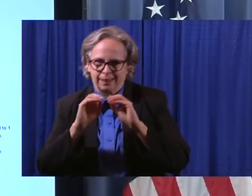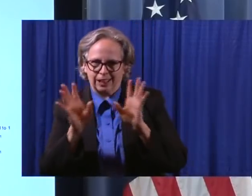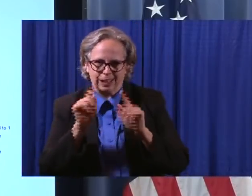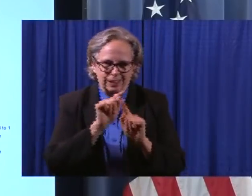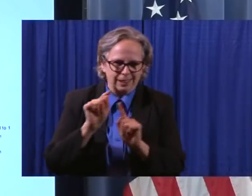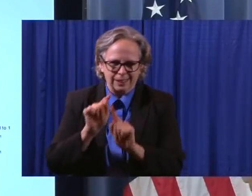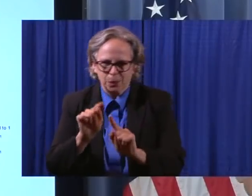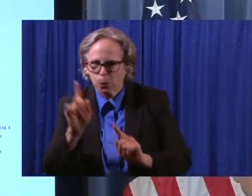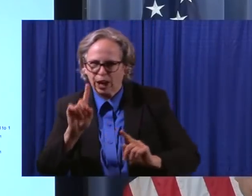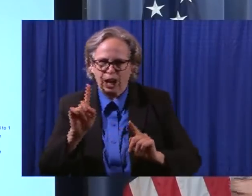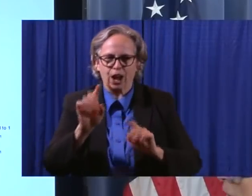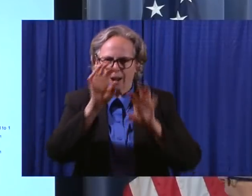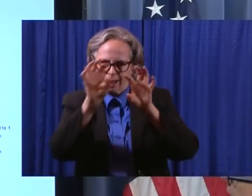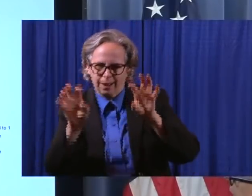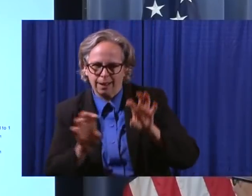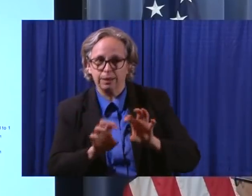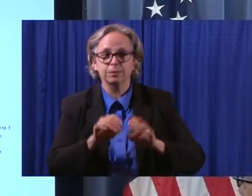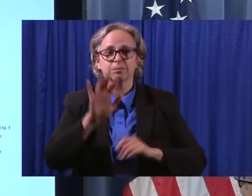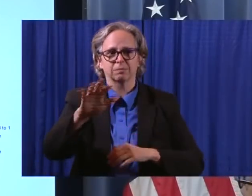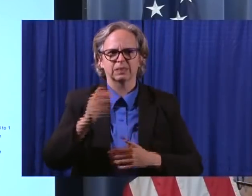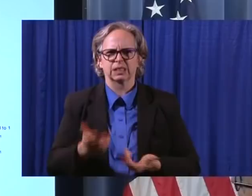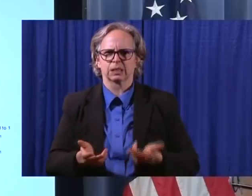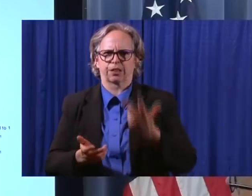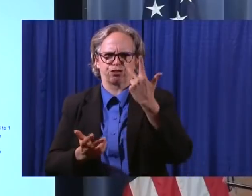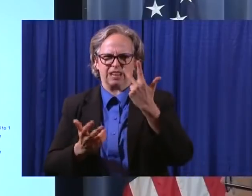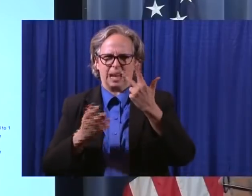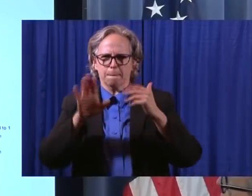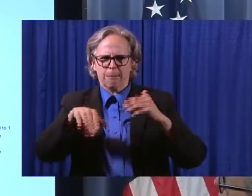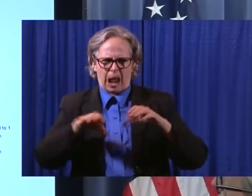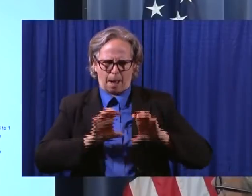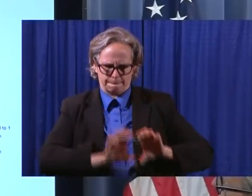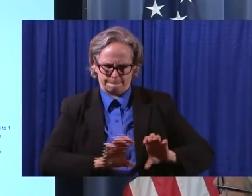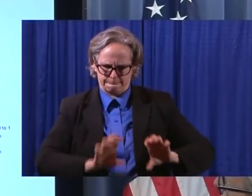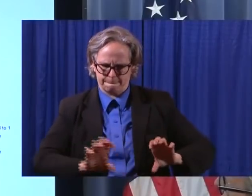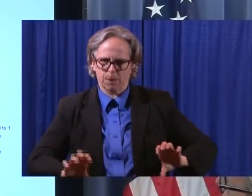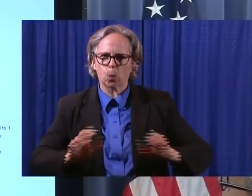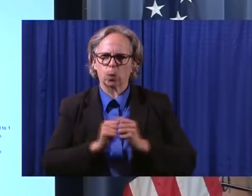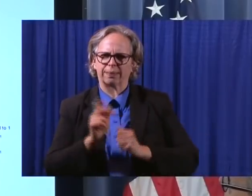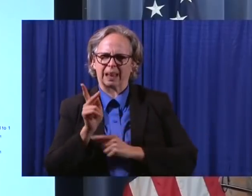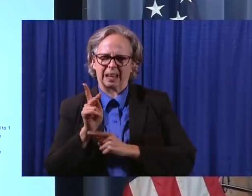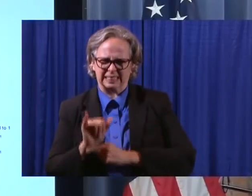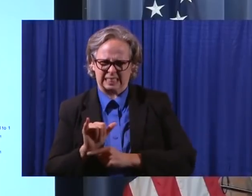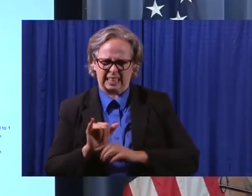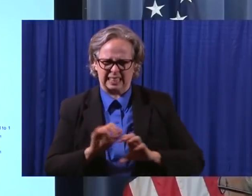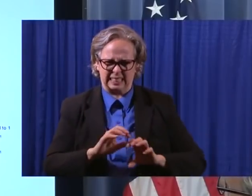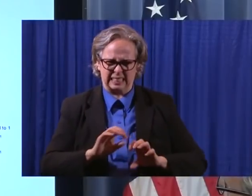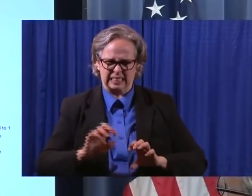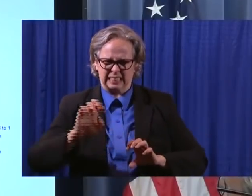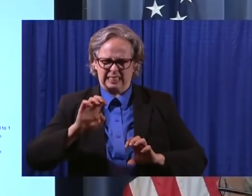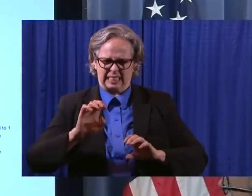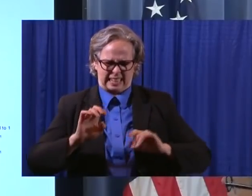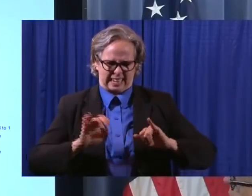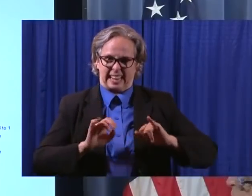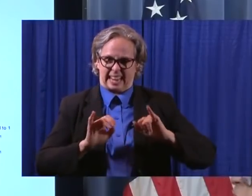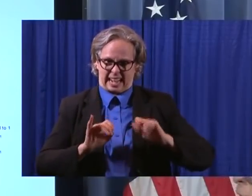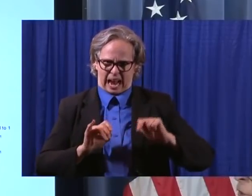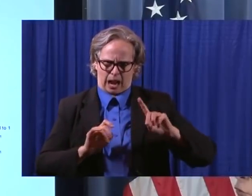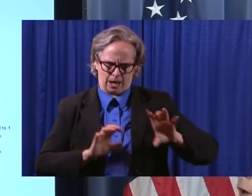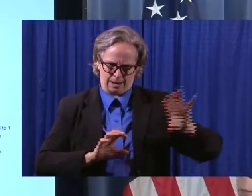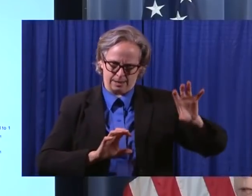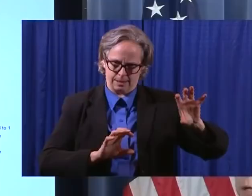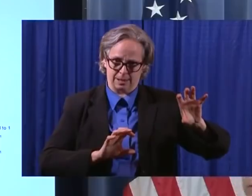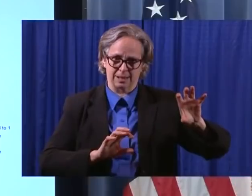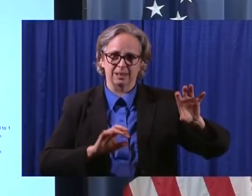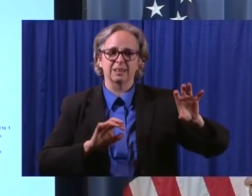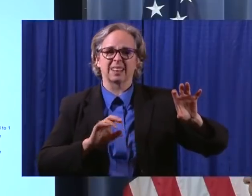3 bottom counties are Kentucky. And then I believe we also have Indiana in there as well. So why don't